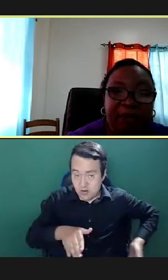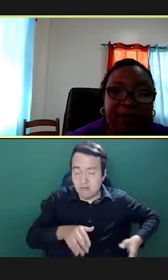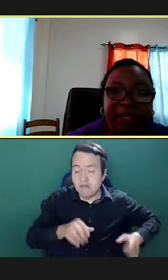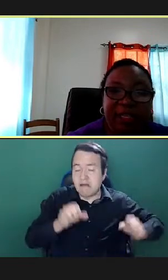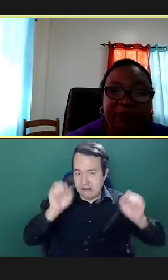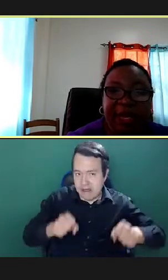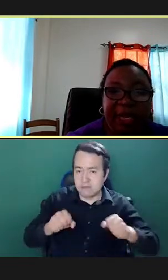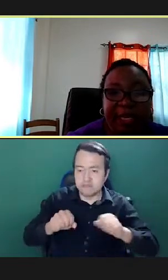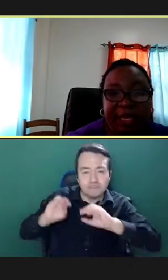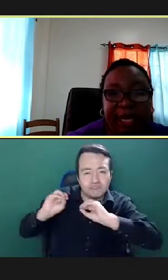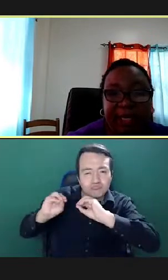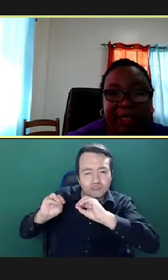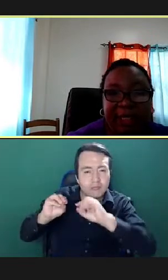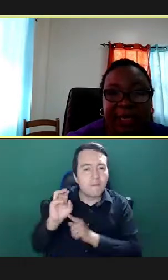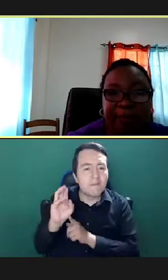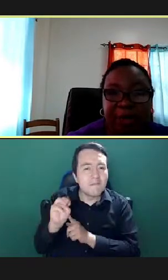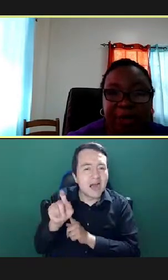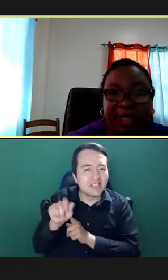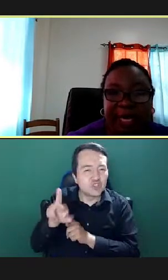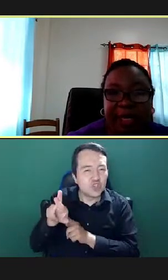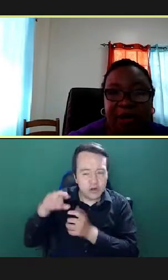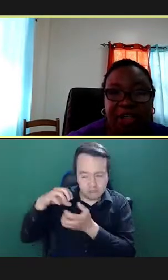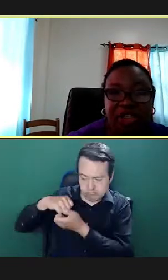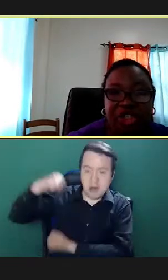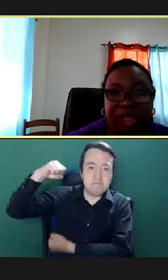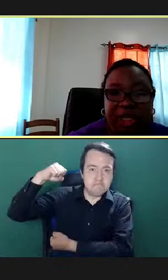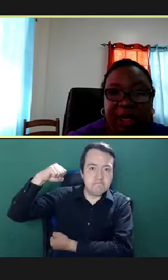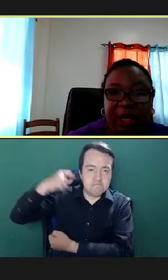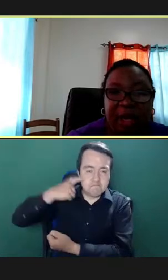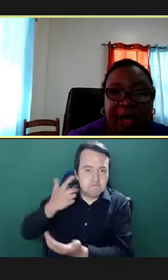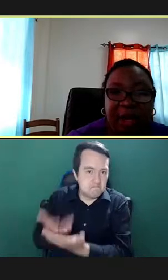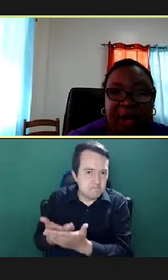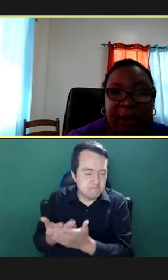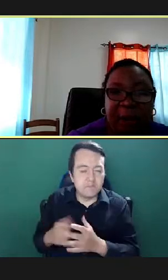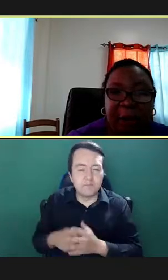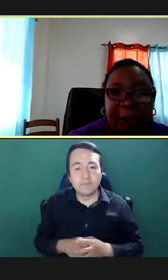The University of Guyana has a diploma in psychology